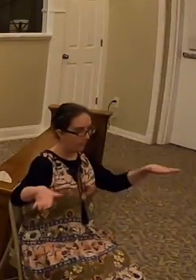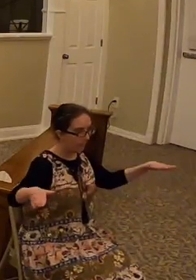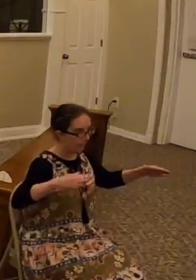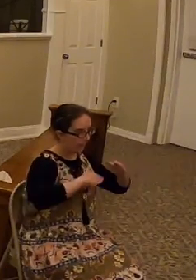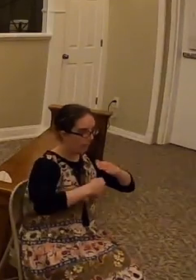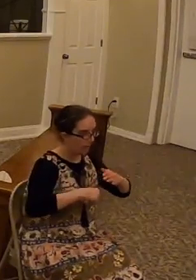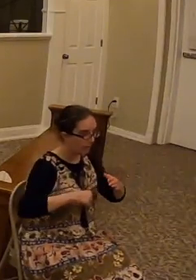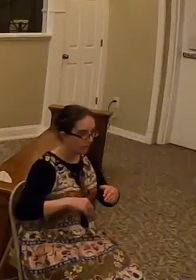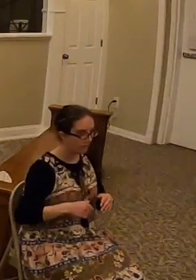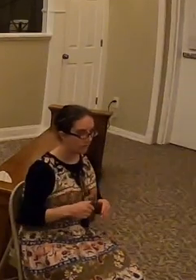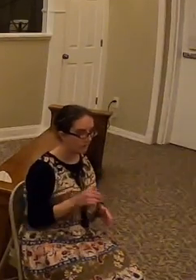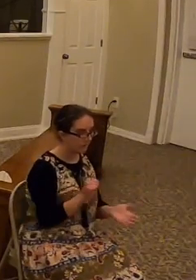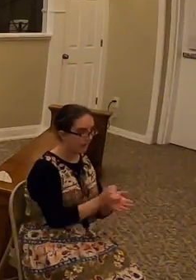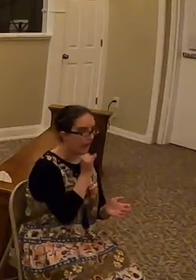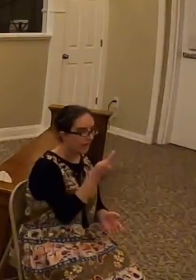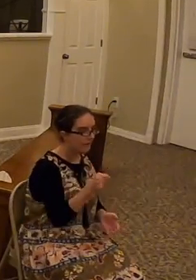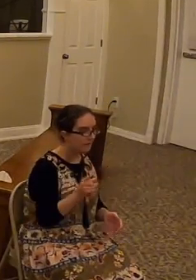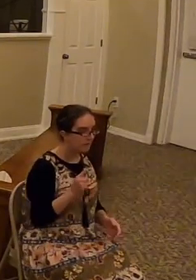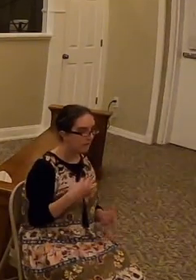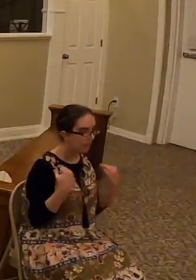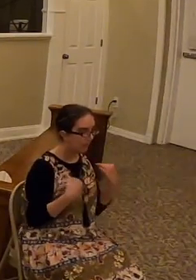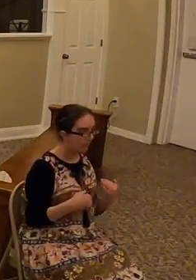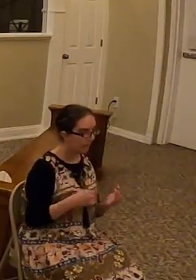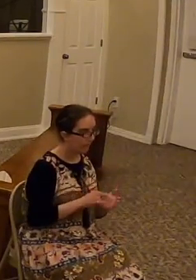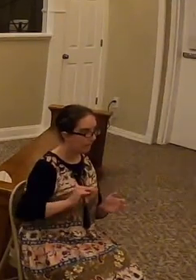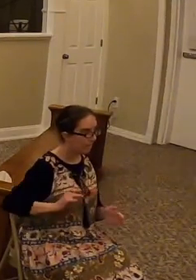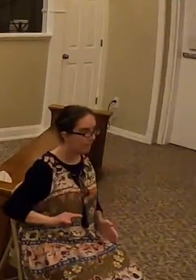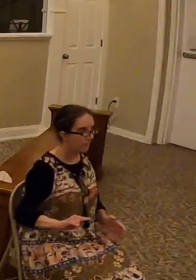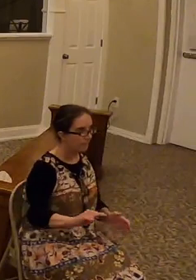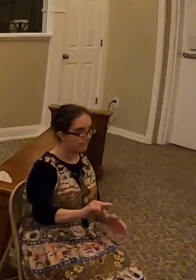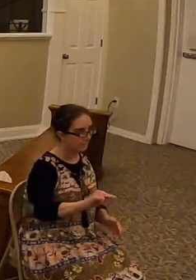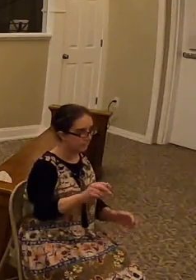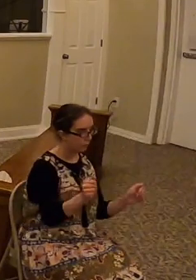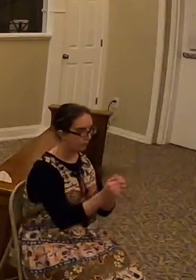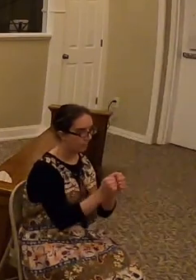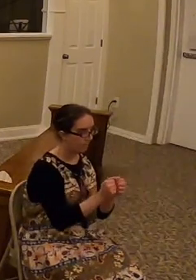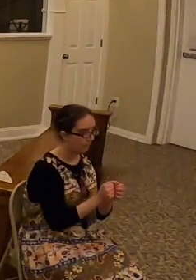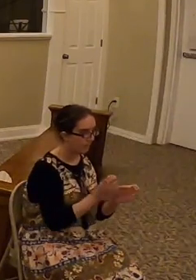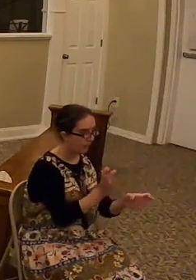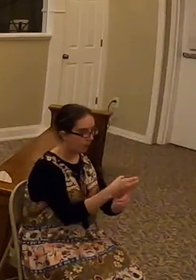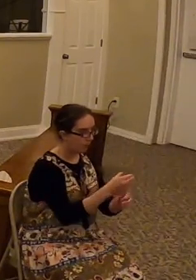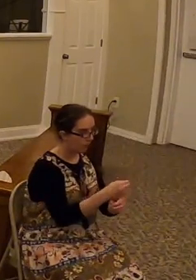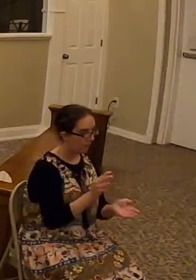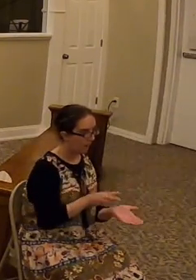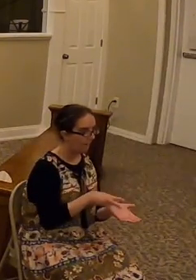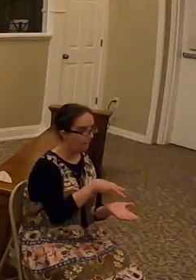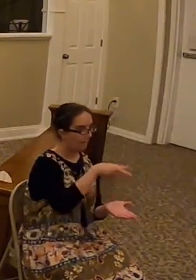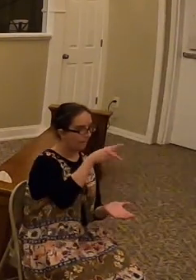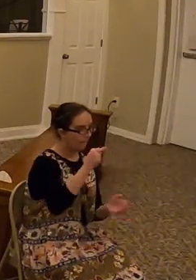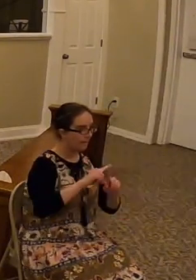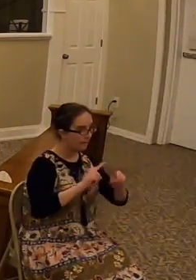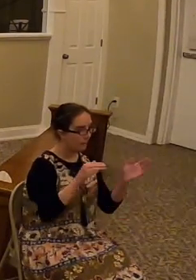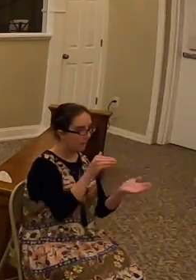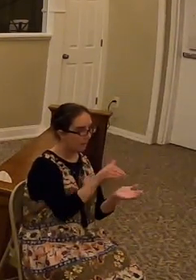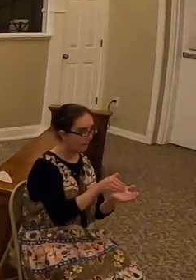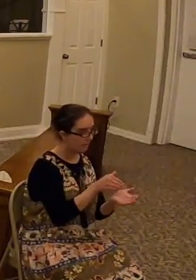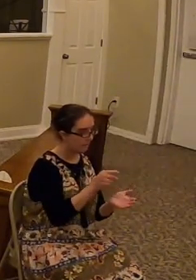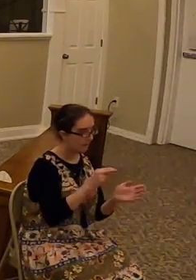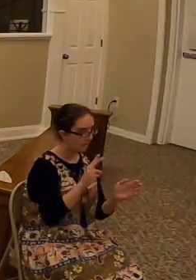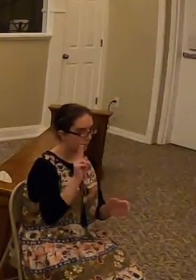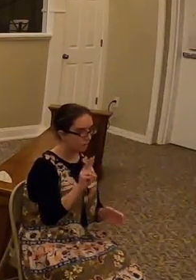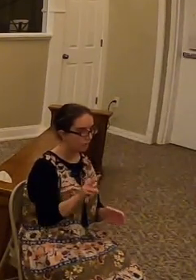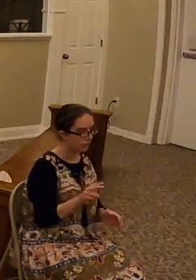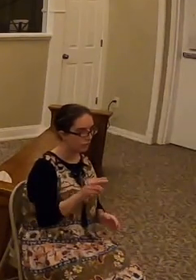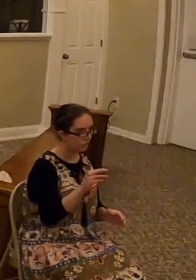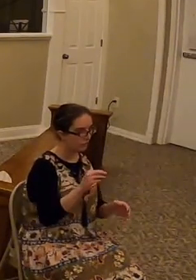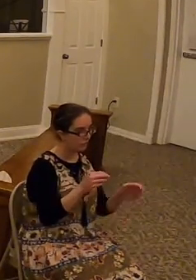wings than under the bottom. That's the where they got this to fly airplanes with. Thus creating lift. The difference between these two